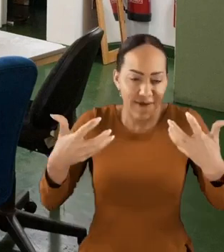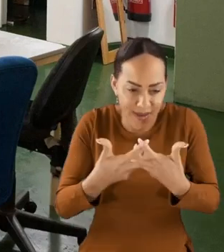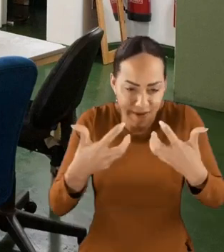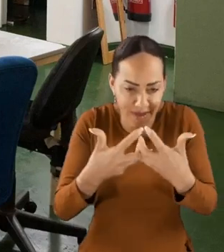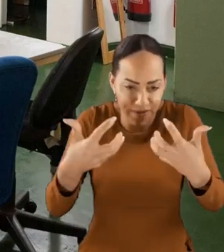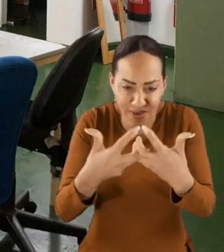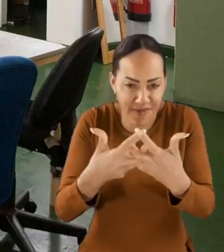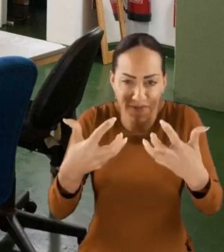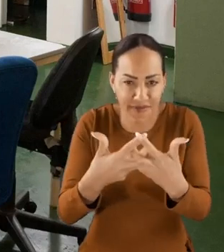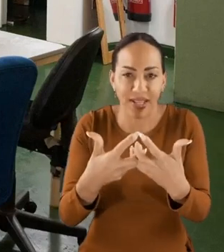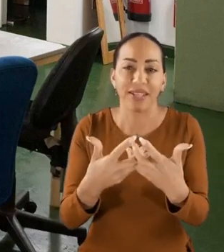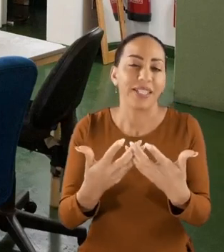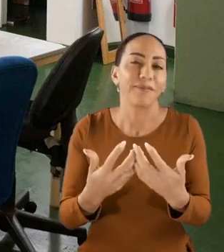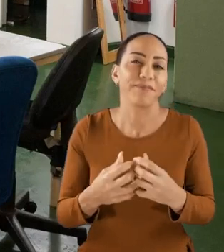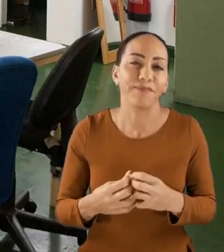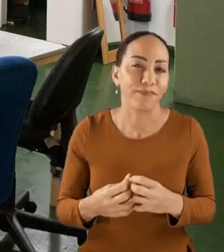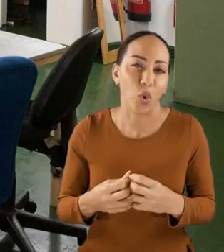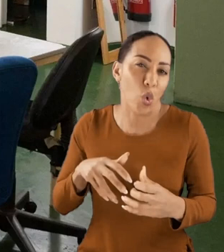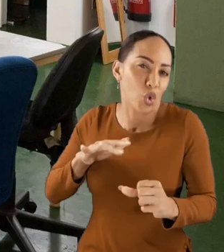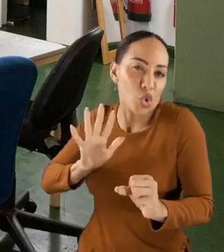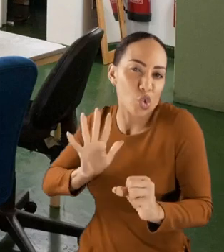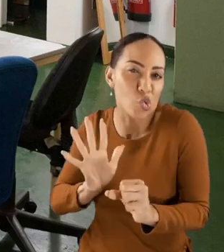know, it shouldn't necessarily have to be,